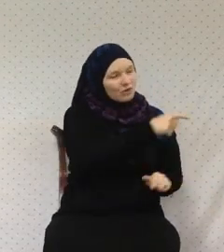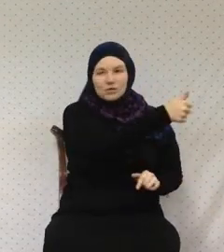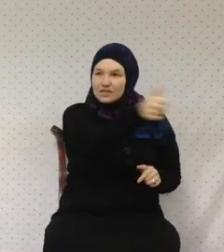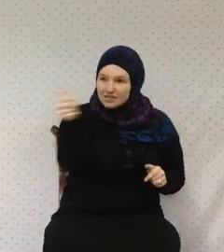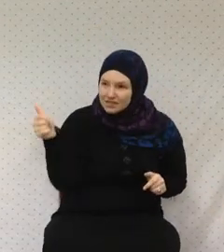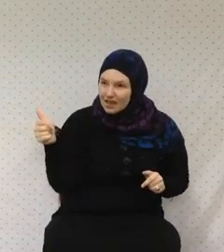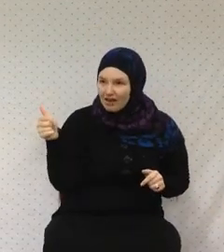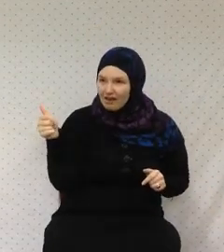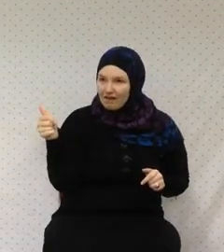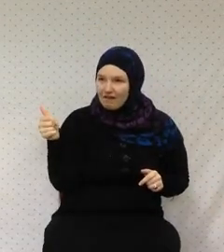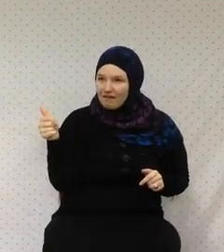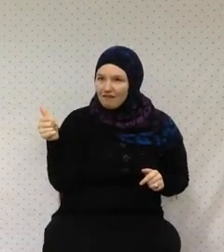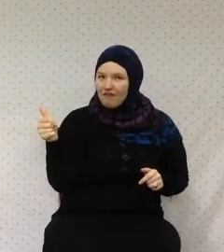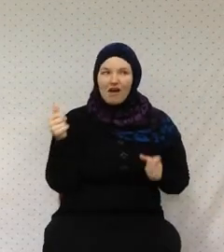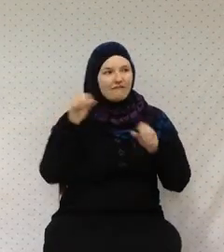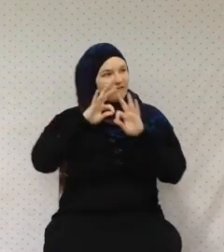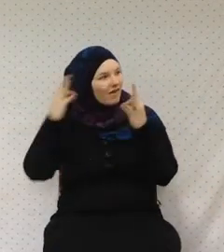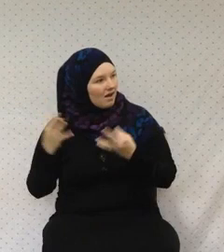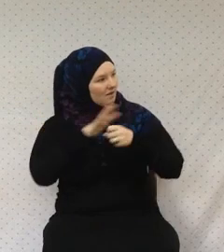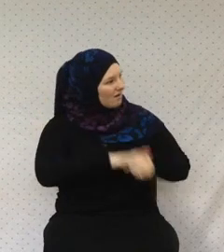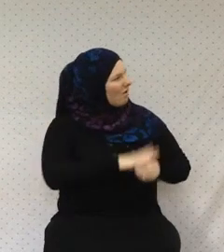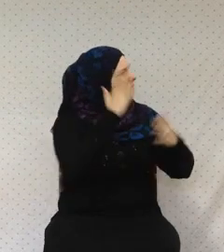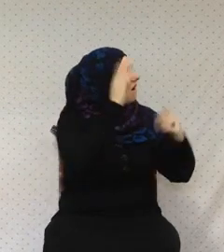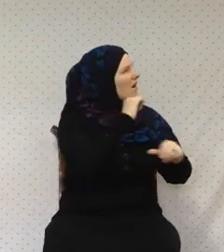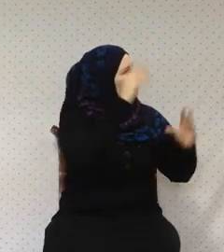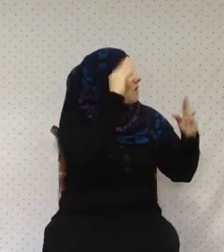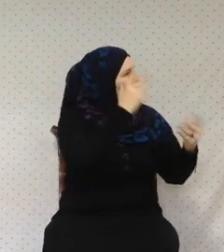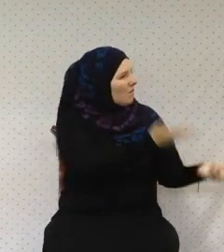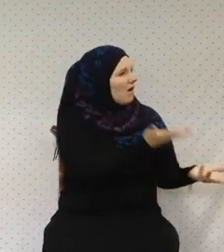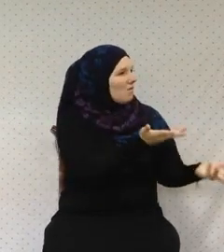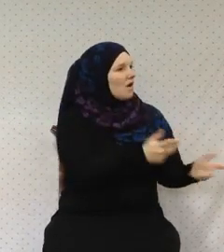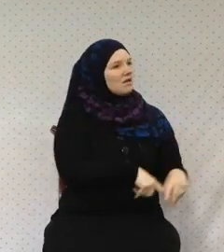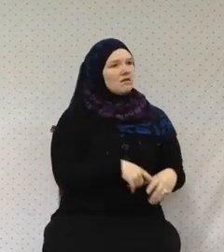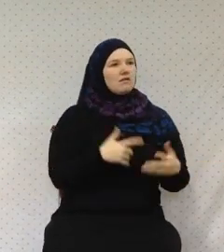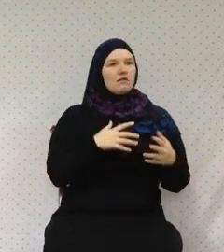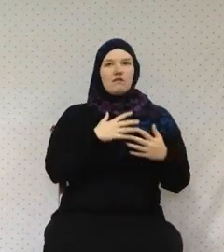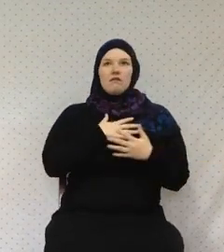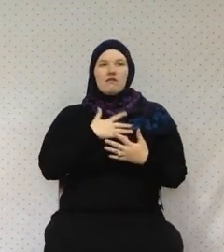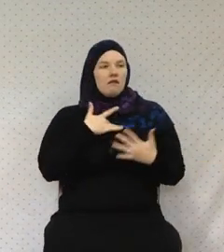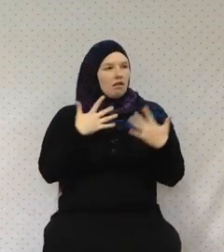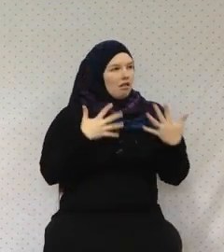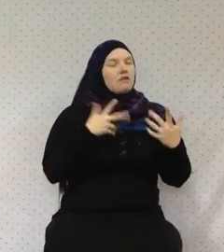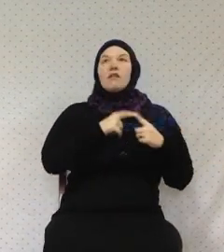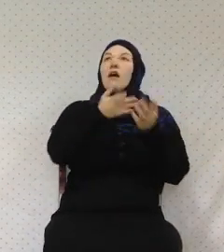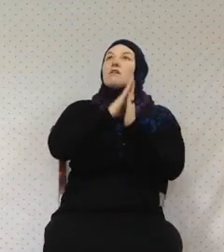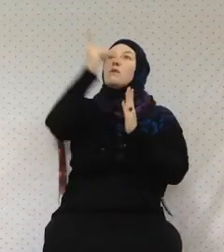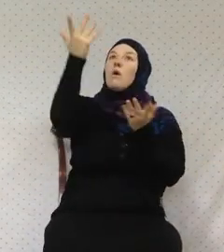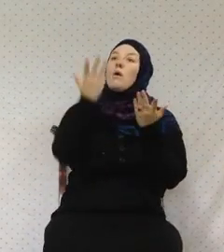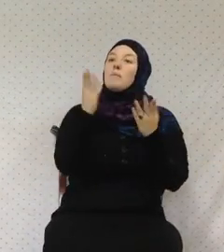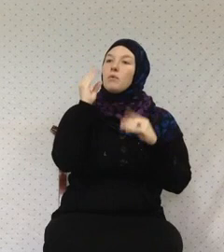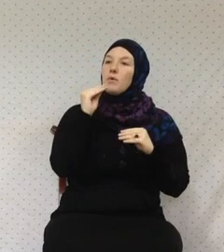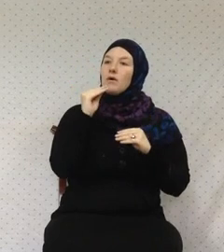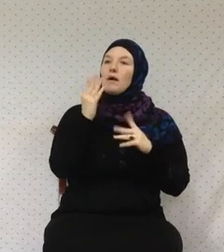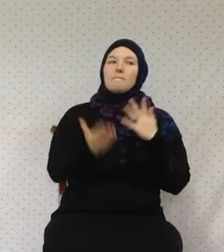yourself to be subject to that pressure and you ask for a boy, maybe the boy is gonna be the